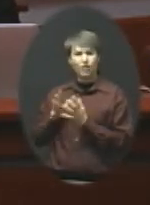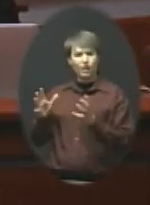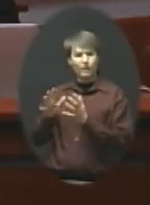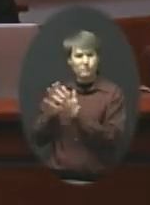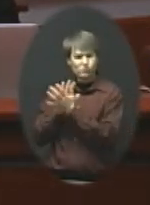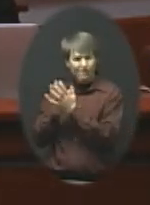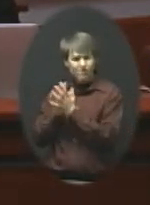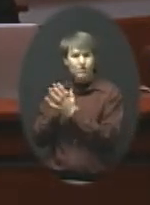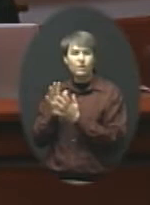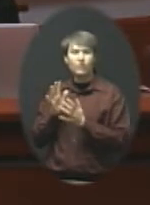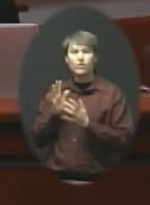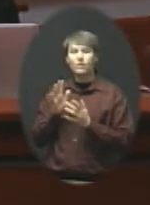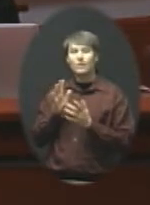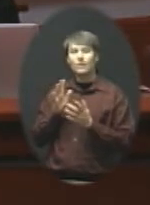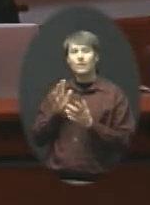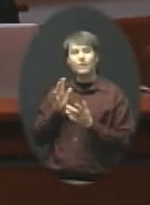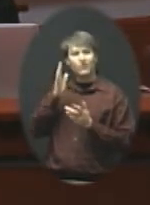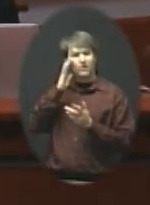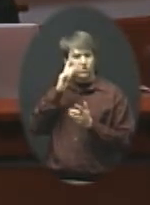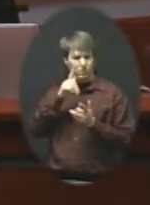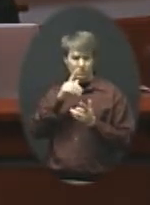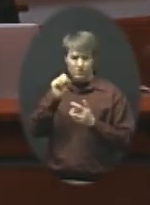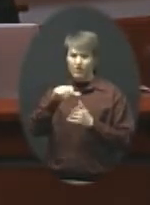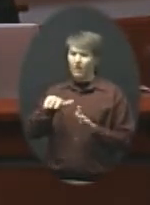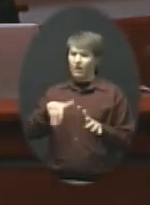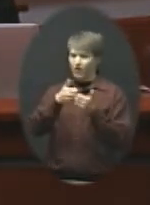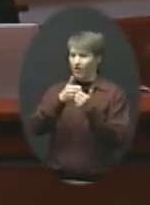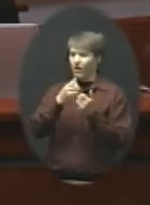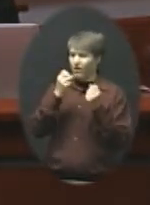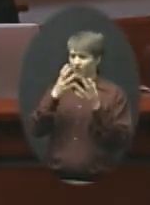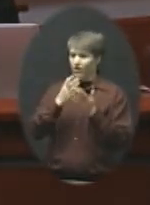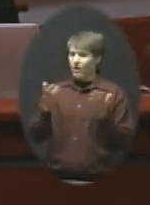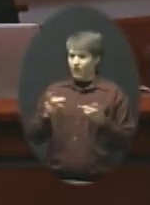there. It's a challenge for us at a number of places.